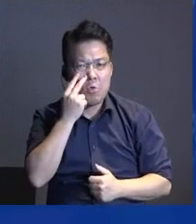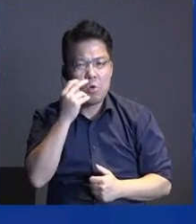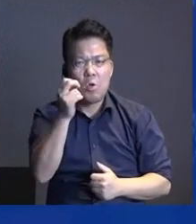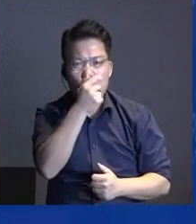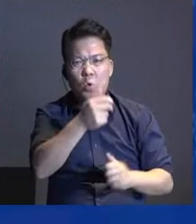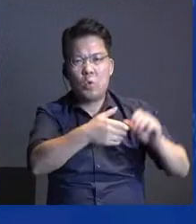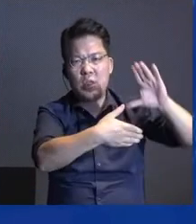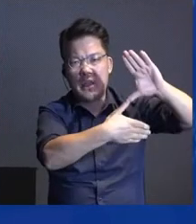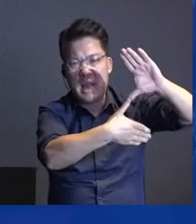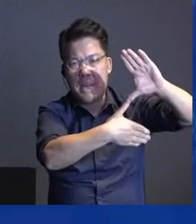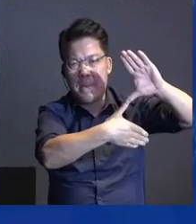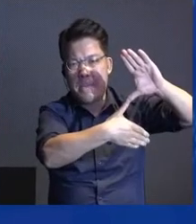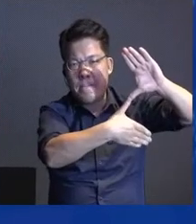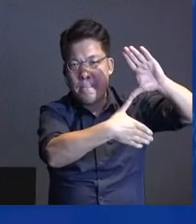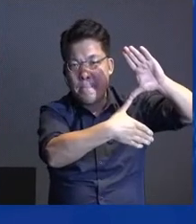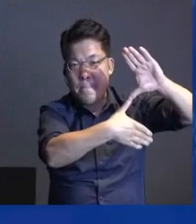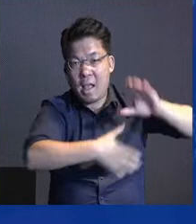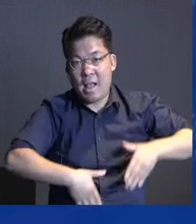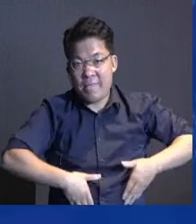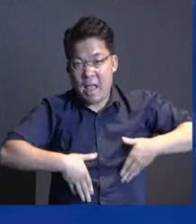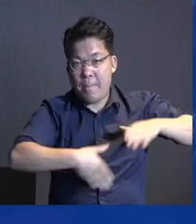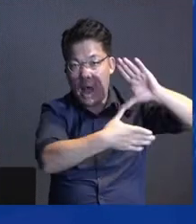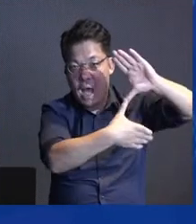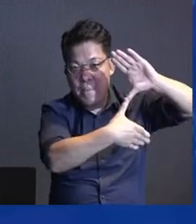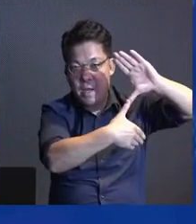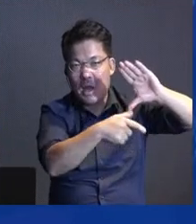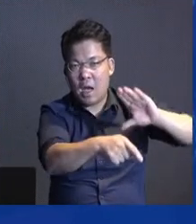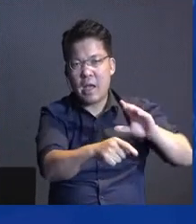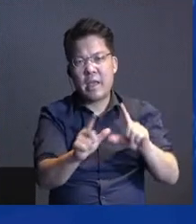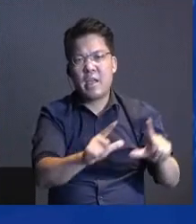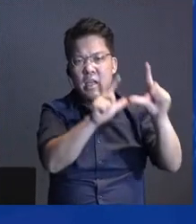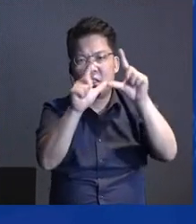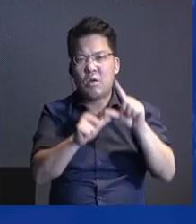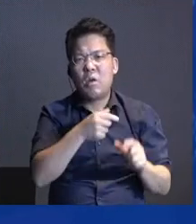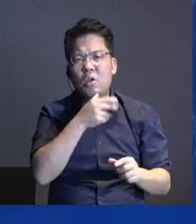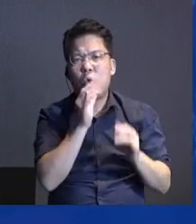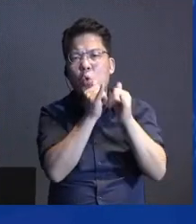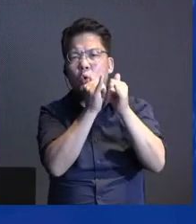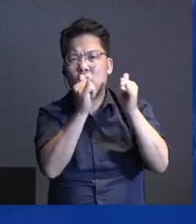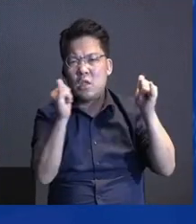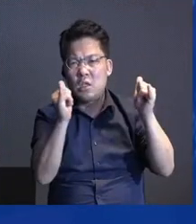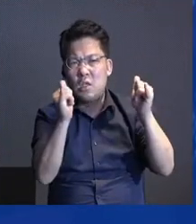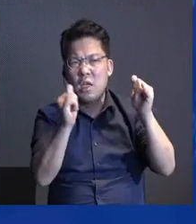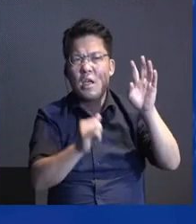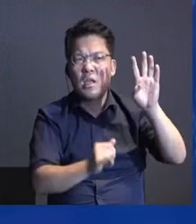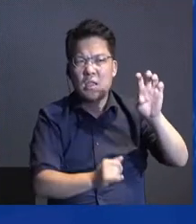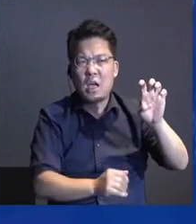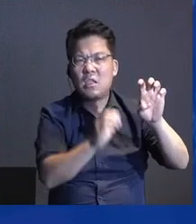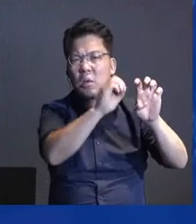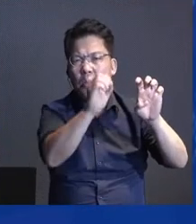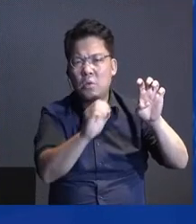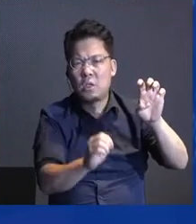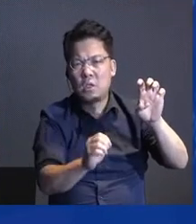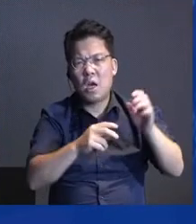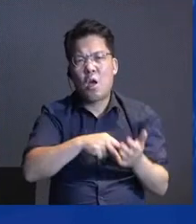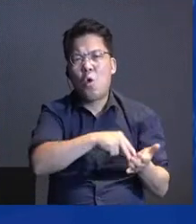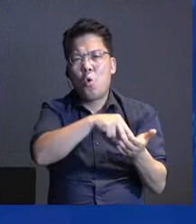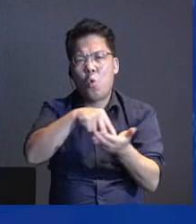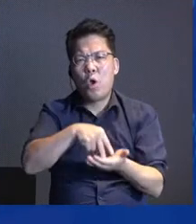harmful. They shorten older people's lives and damage their mental and physical health and quality of